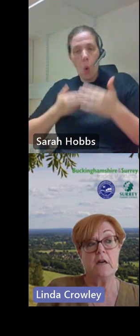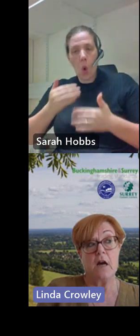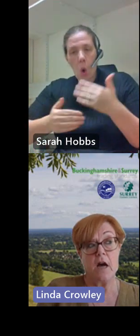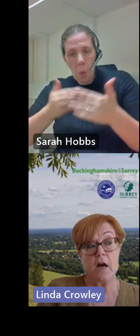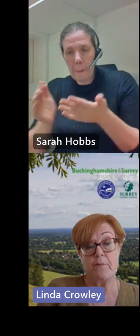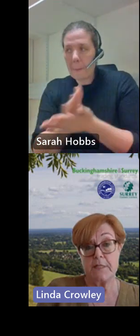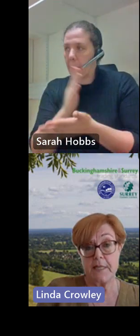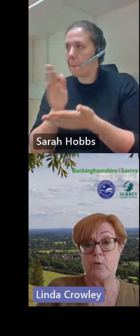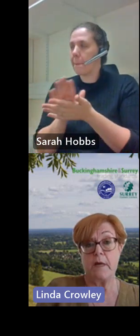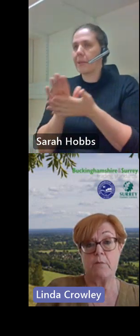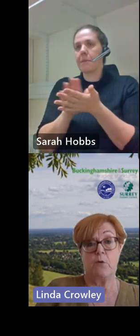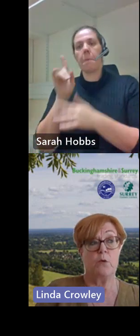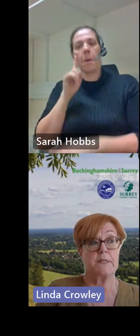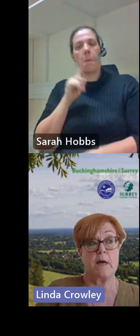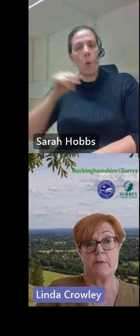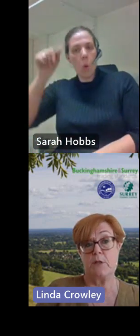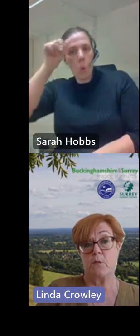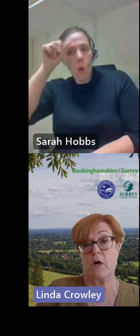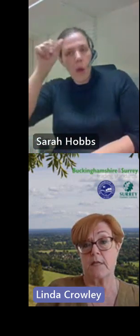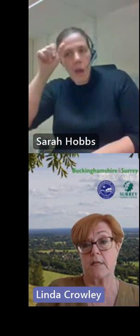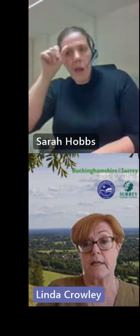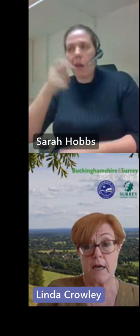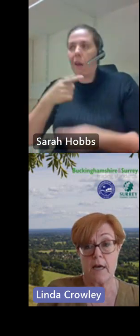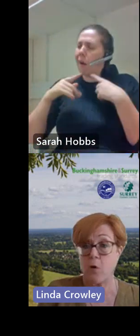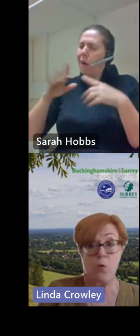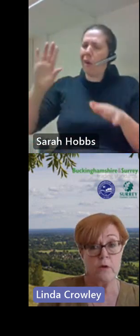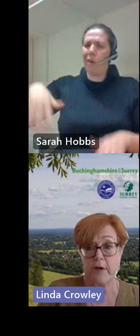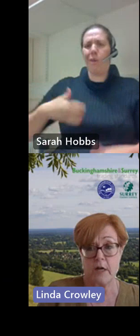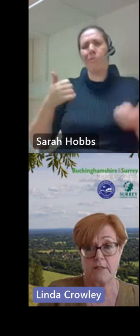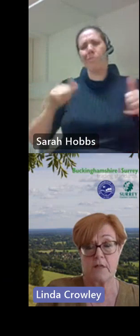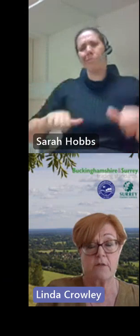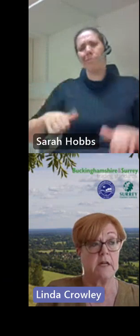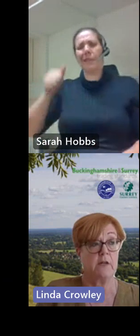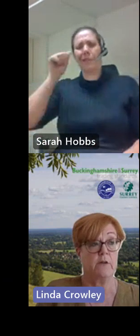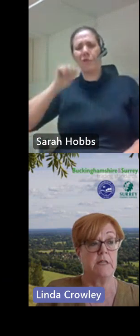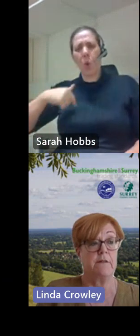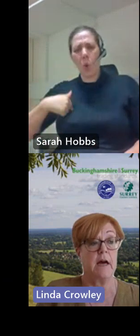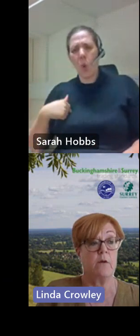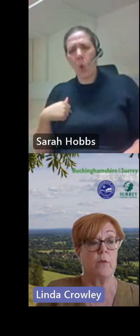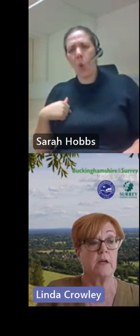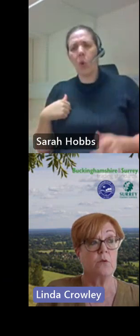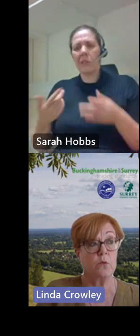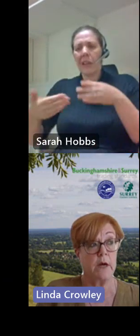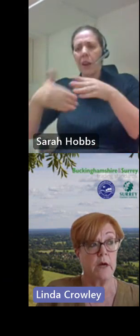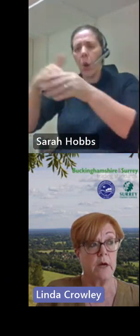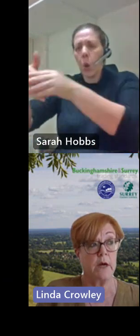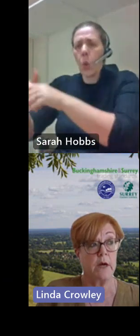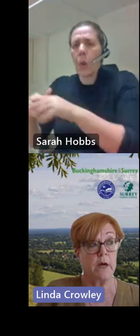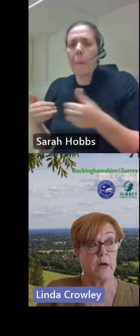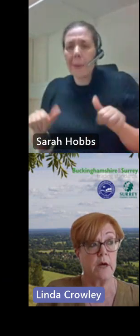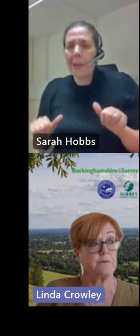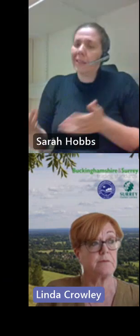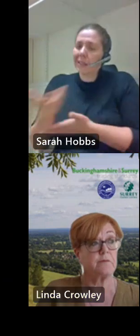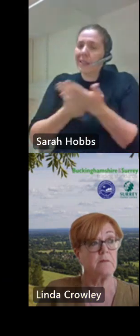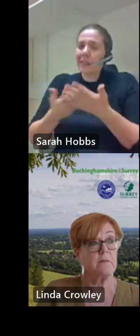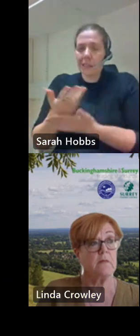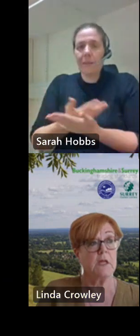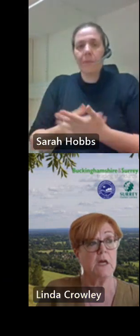can tell people what's happened to us. And all of us are included in that. We can all get caught out.